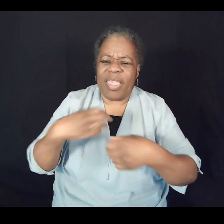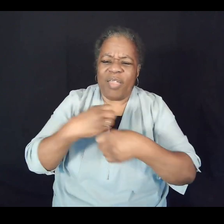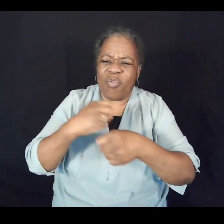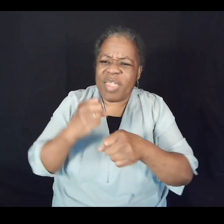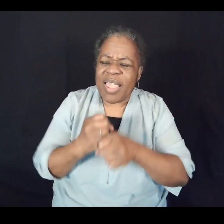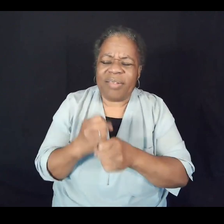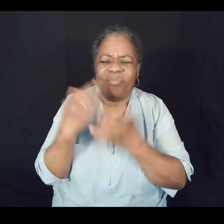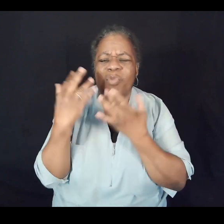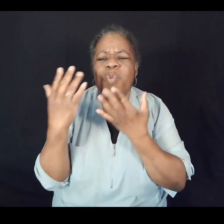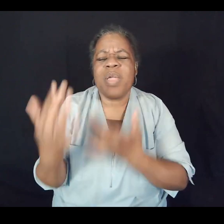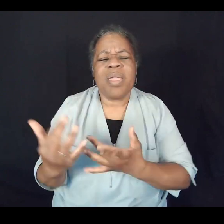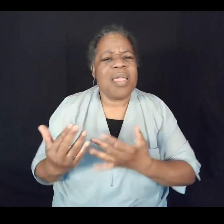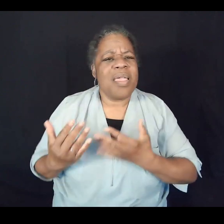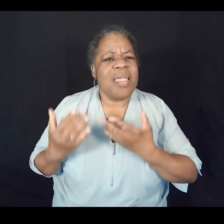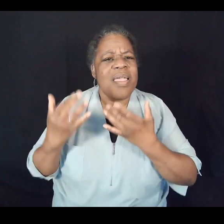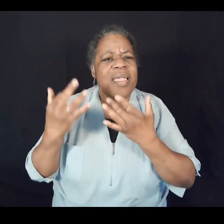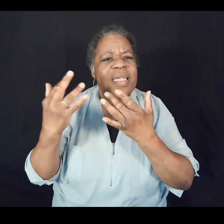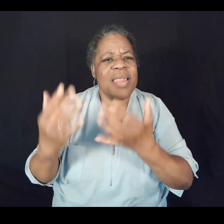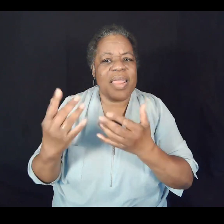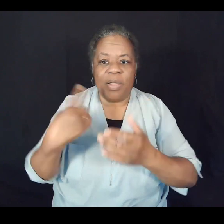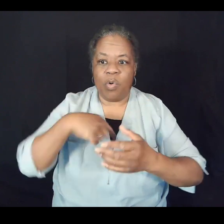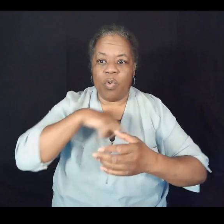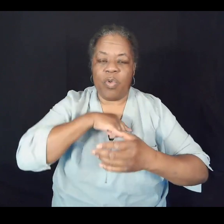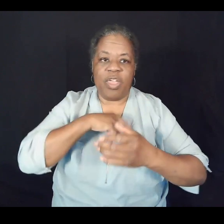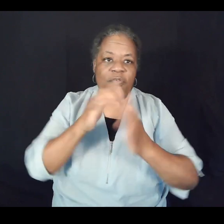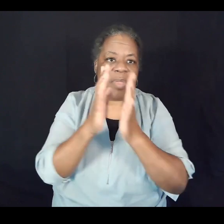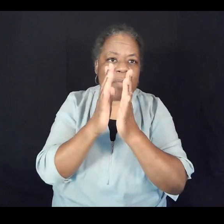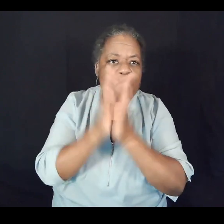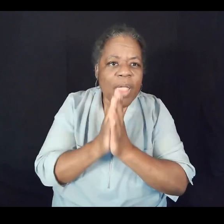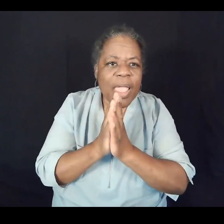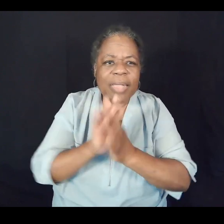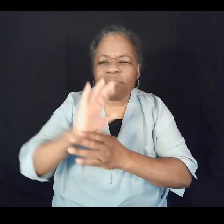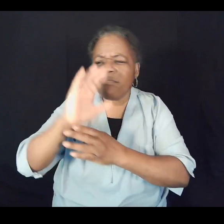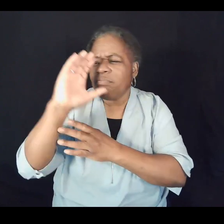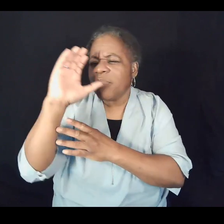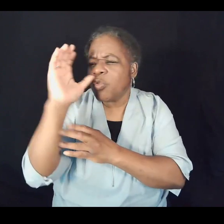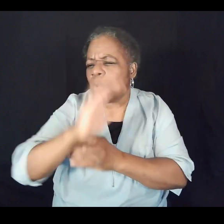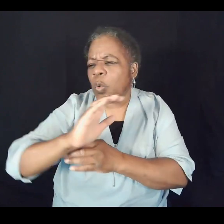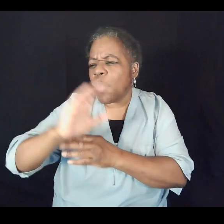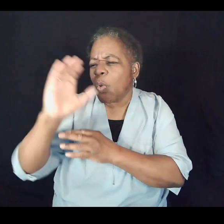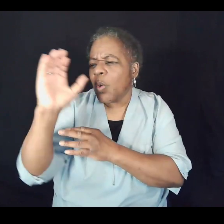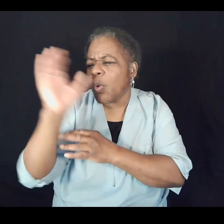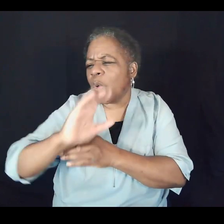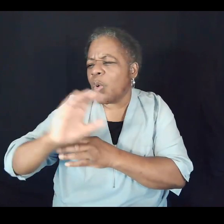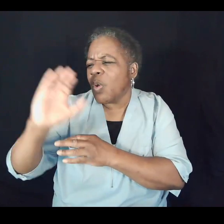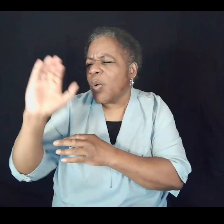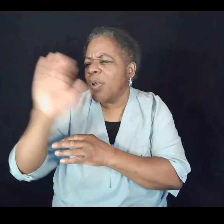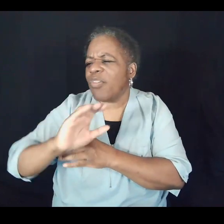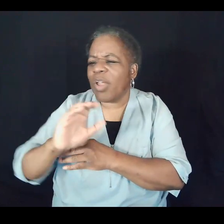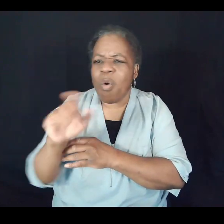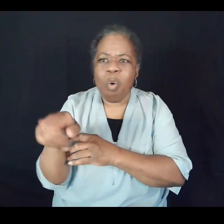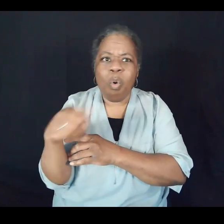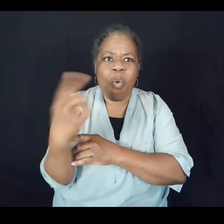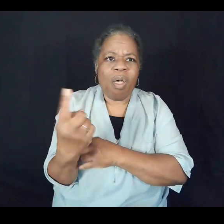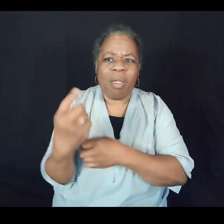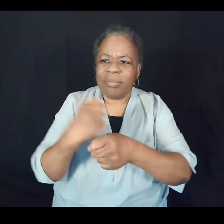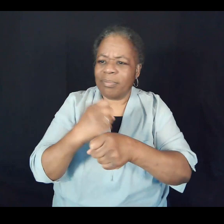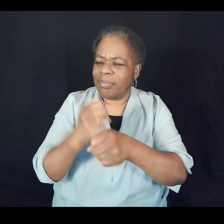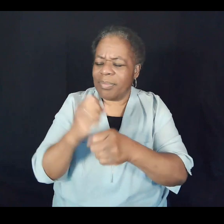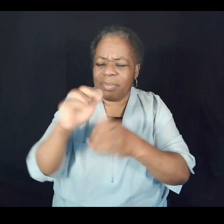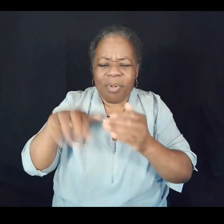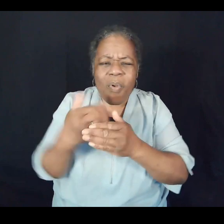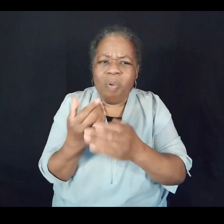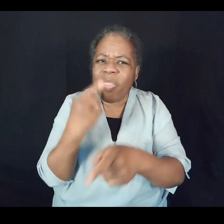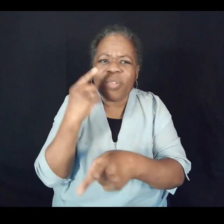for. We have been praying and searching that there would be one who can make all things right. And that's why